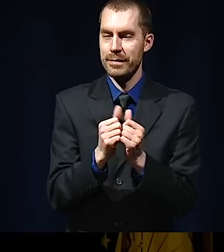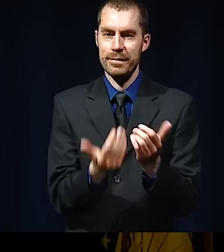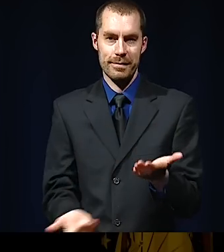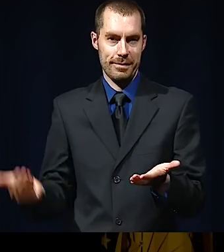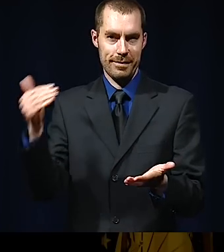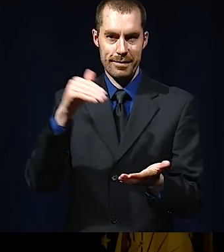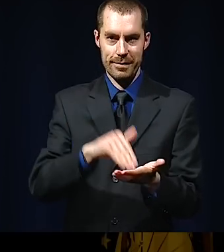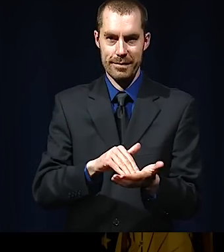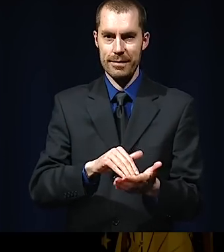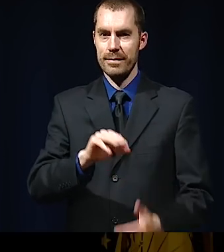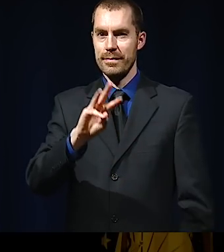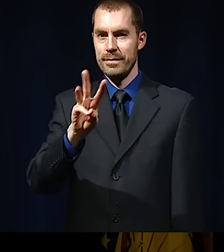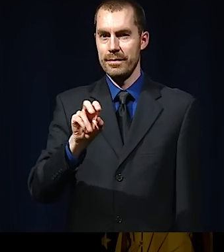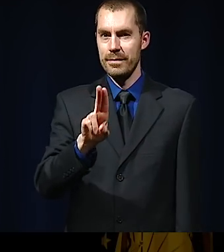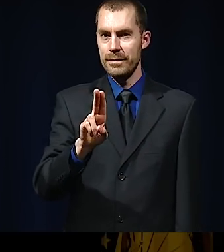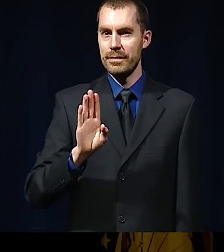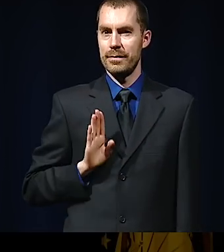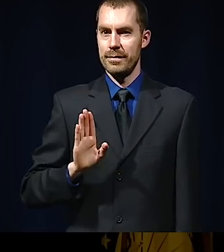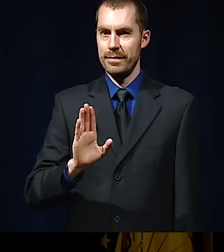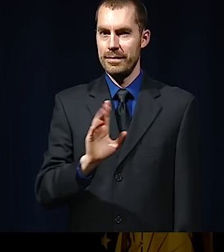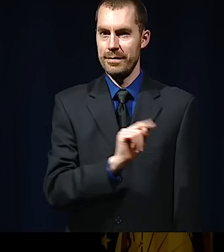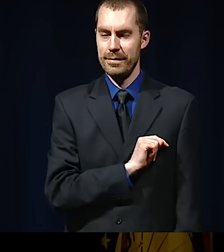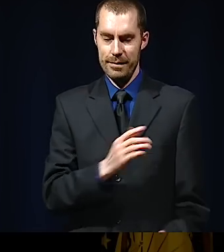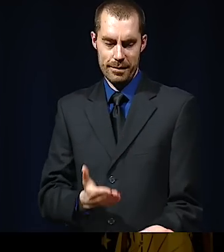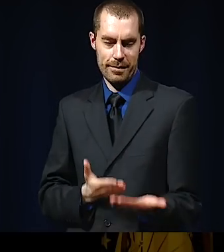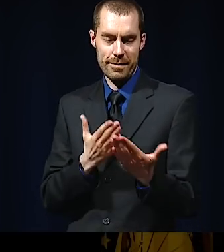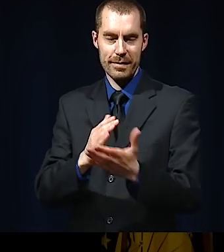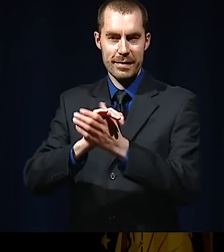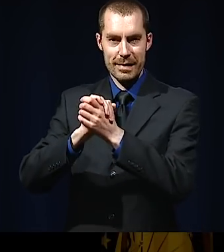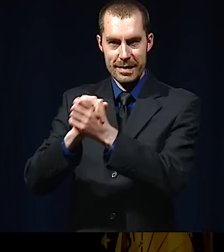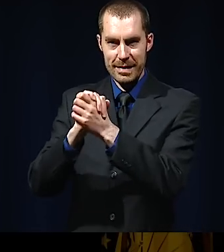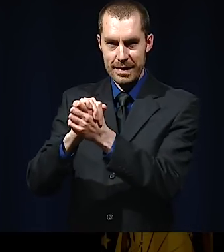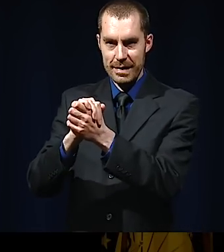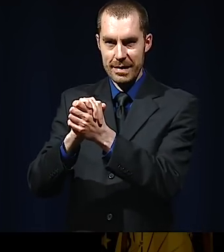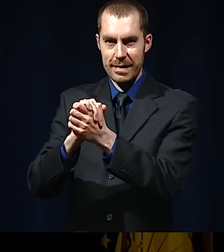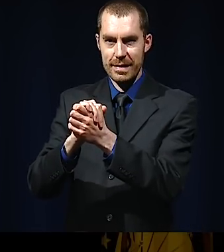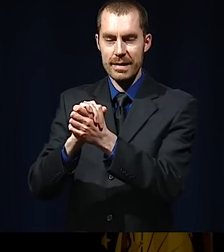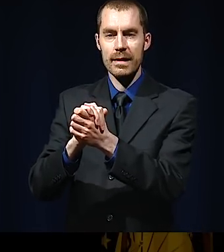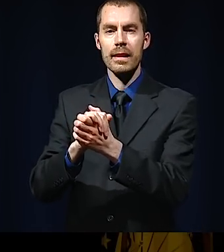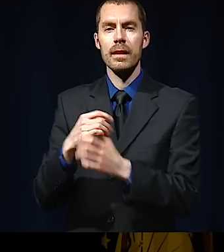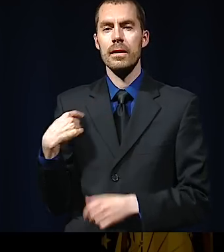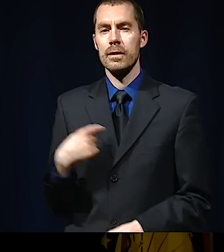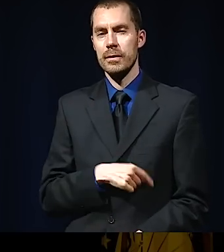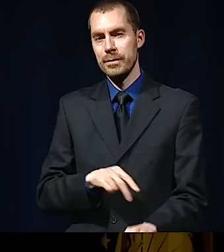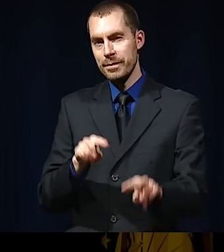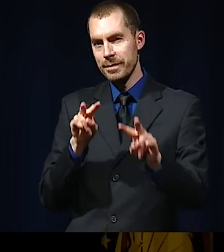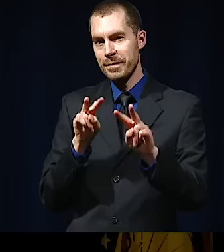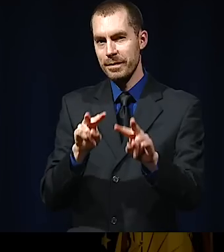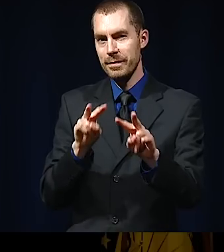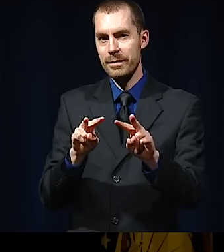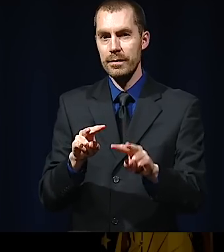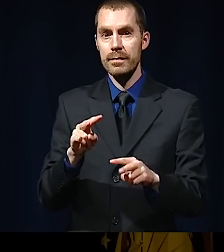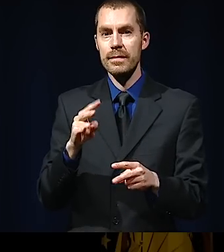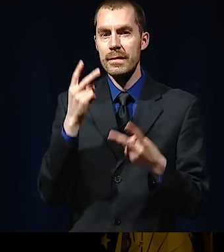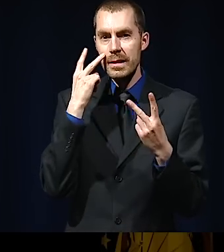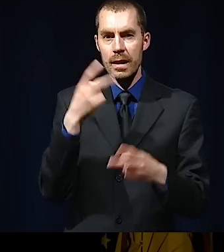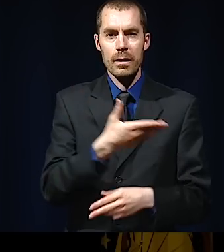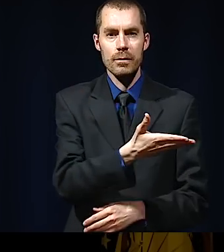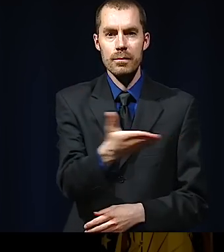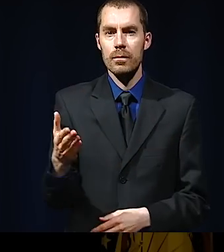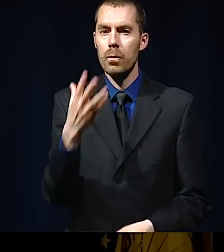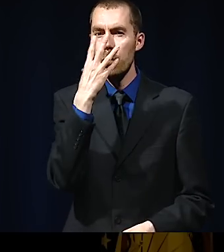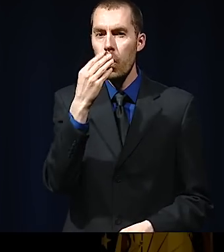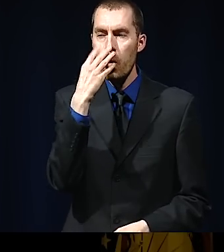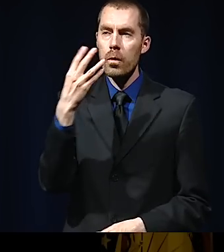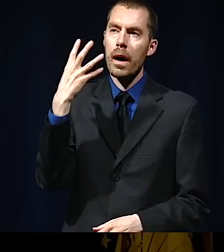the Western Oregon Board of Trustees offers its congratulations to you. We look forward to seeing what you